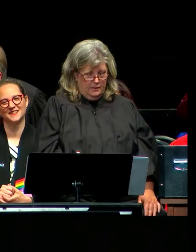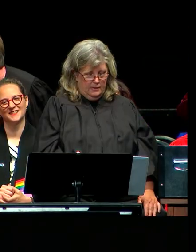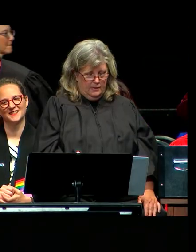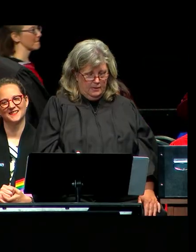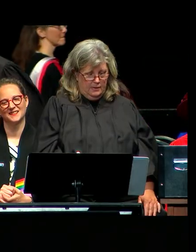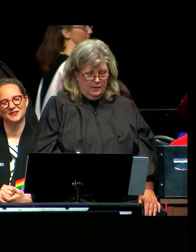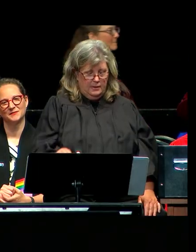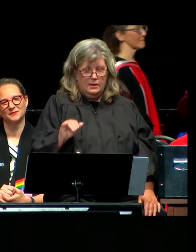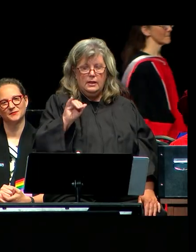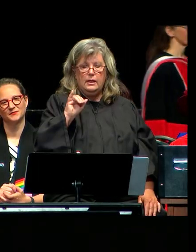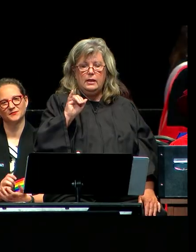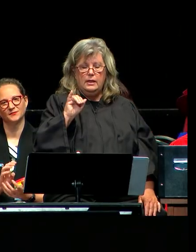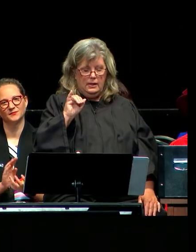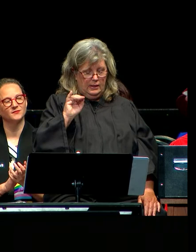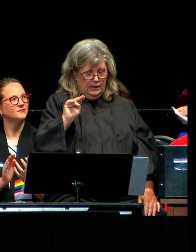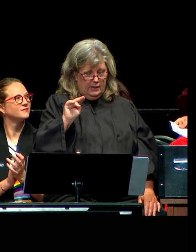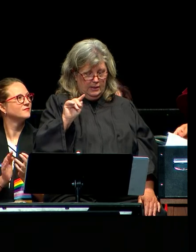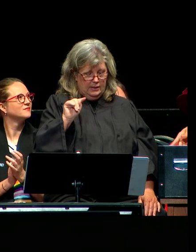Intasar Zalloum.